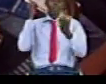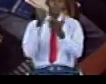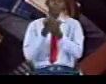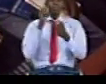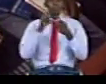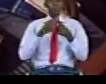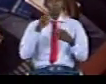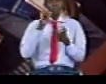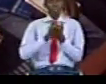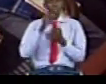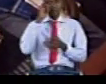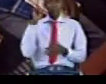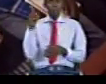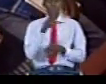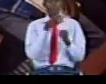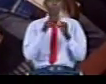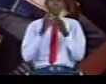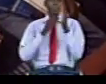for you.